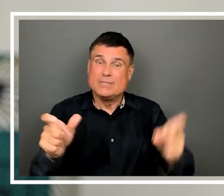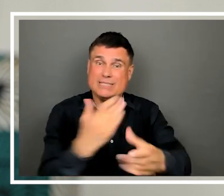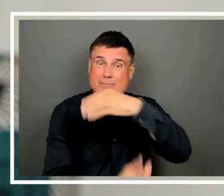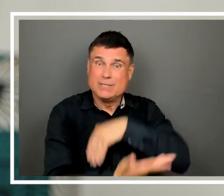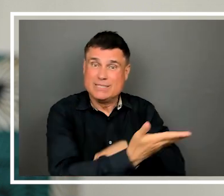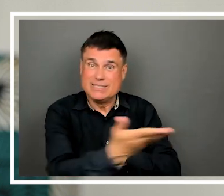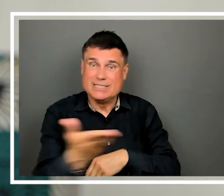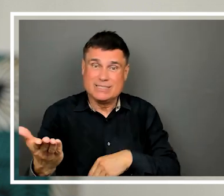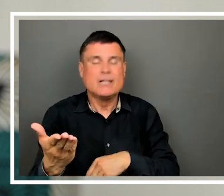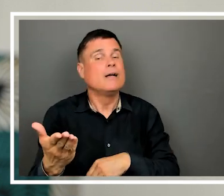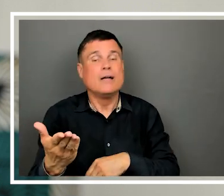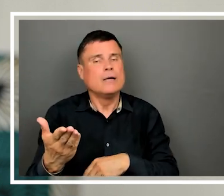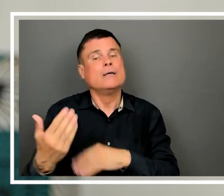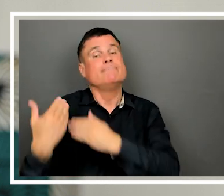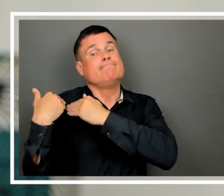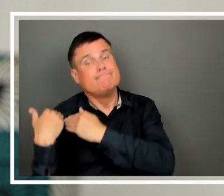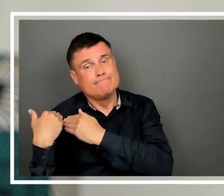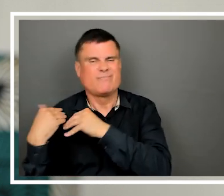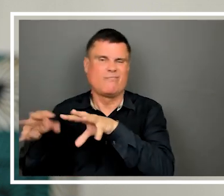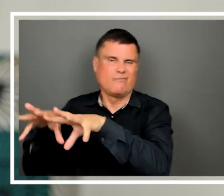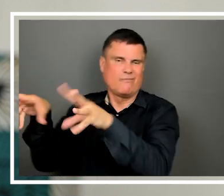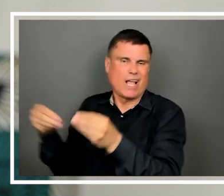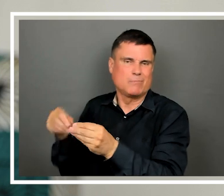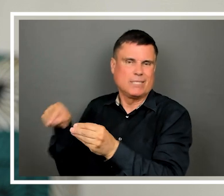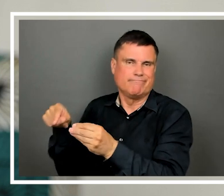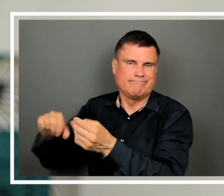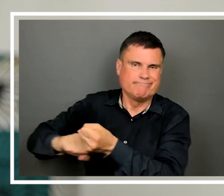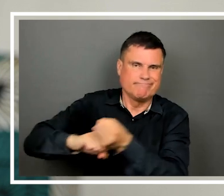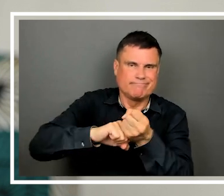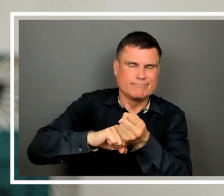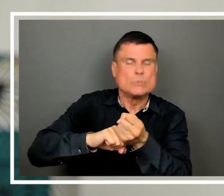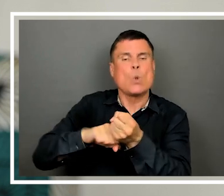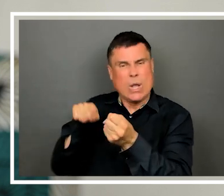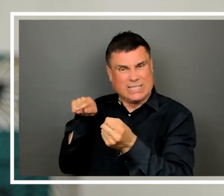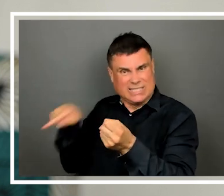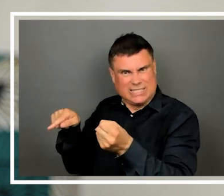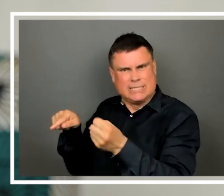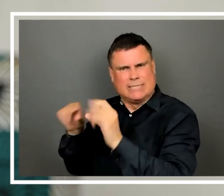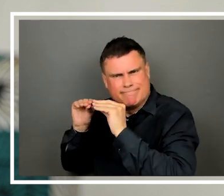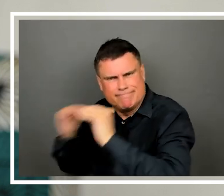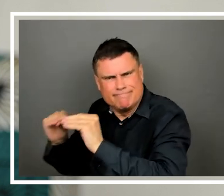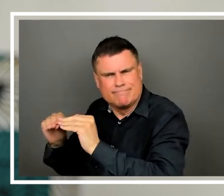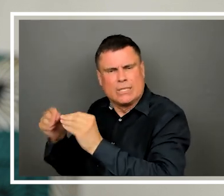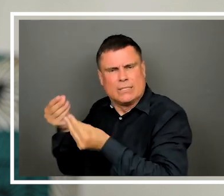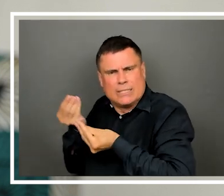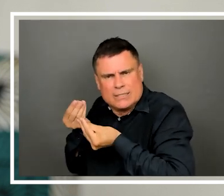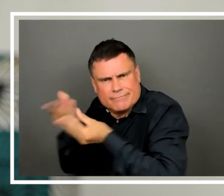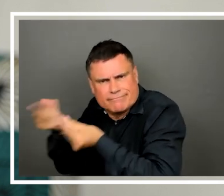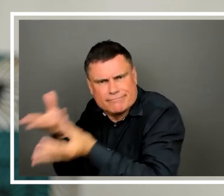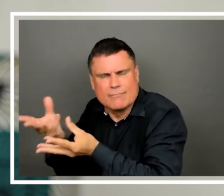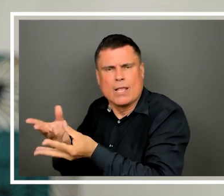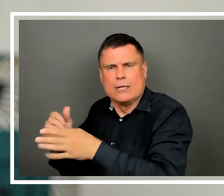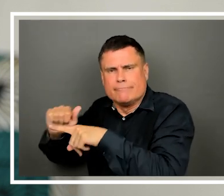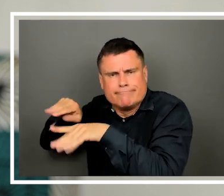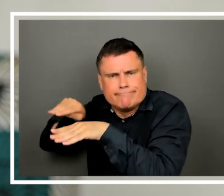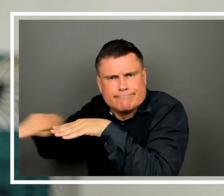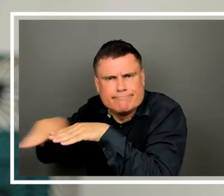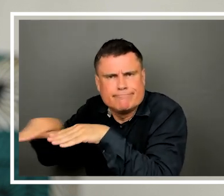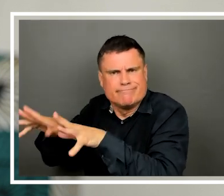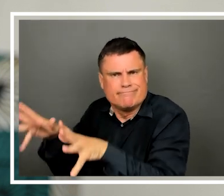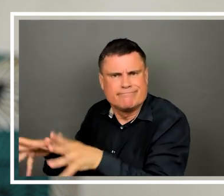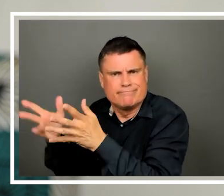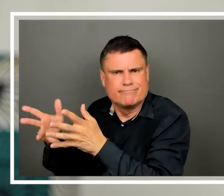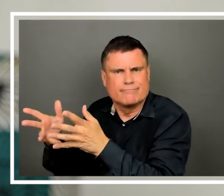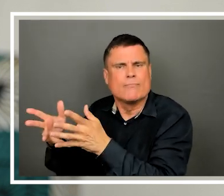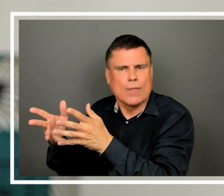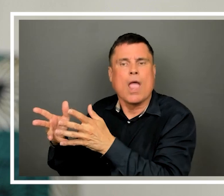is provided by family members, and they need to be empowered with information and training. You can